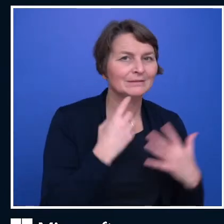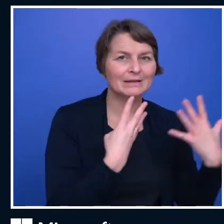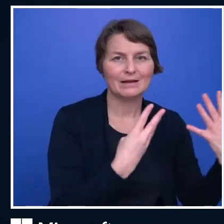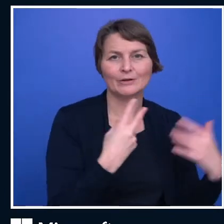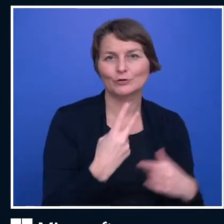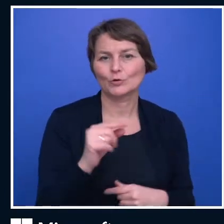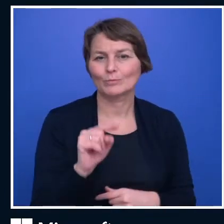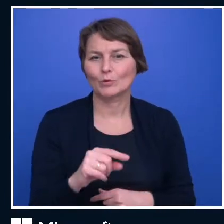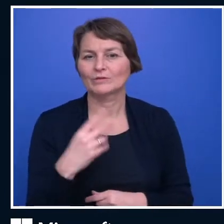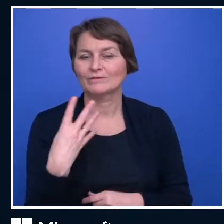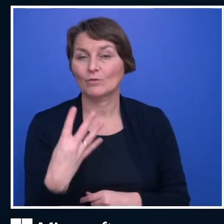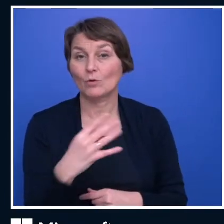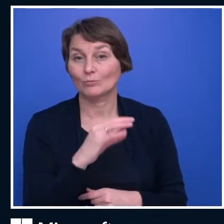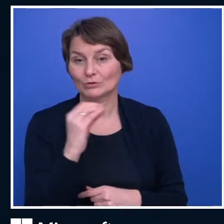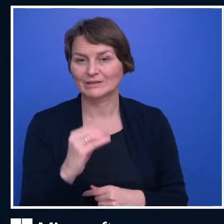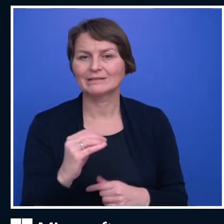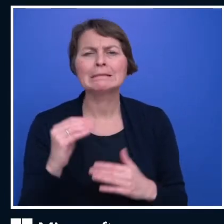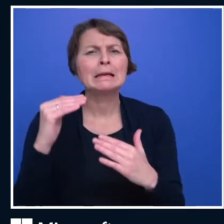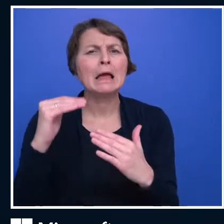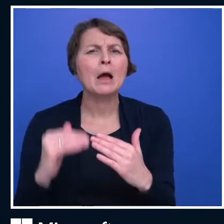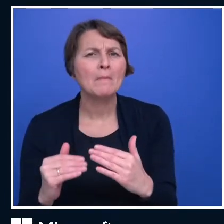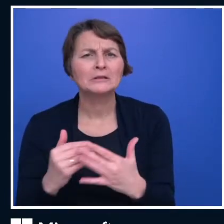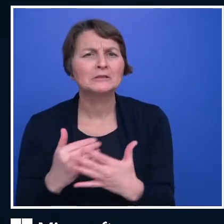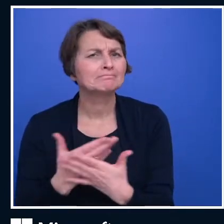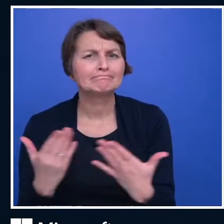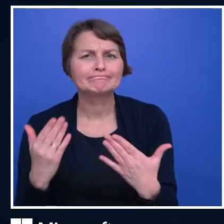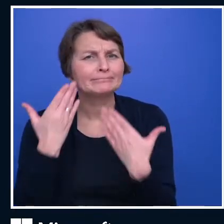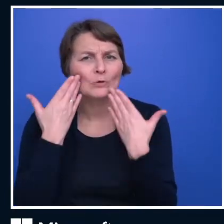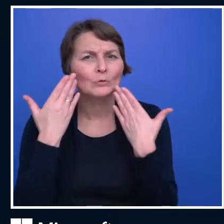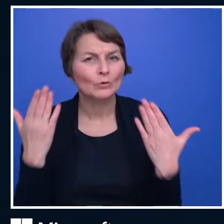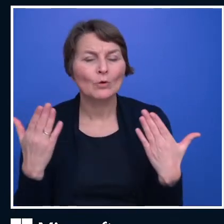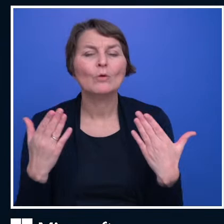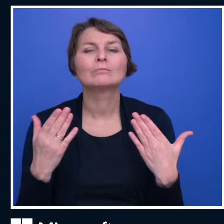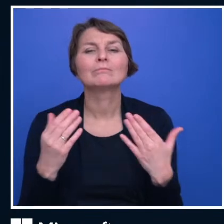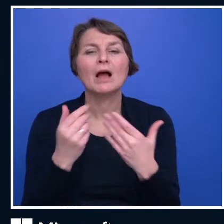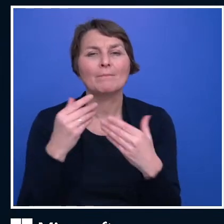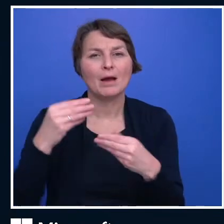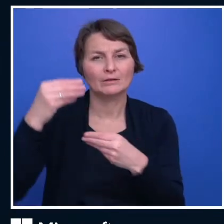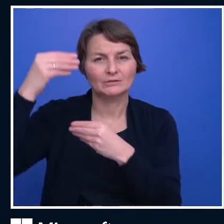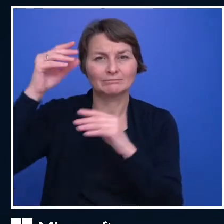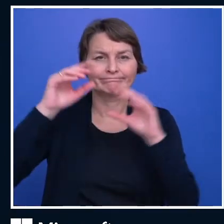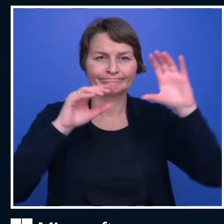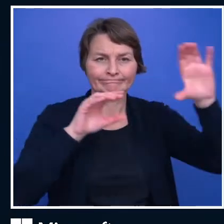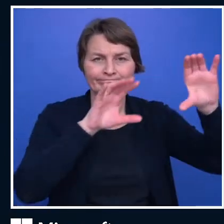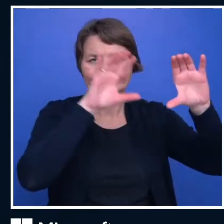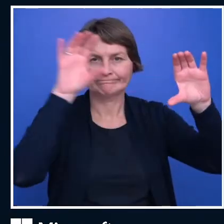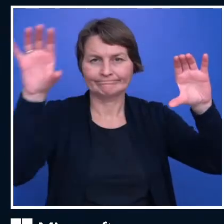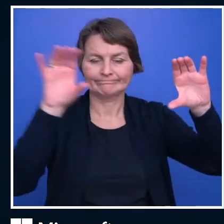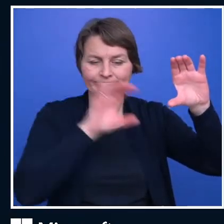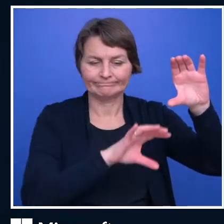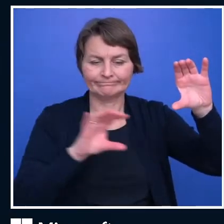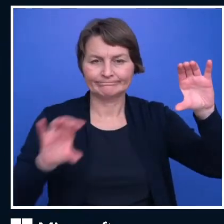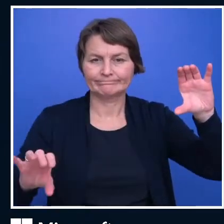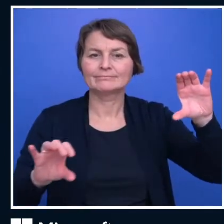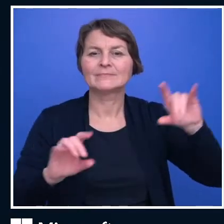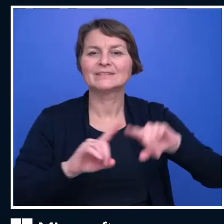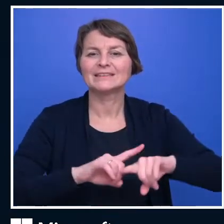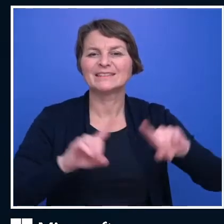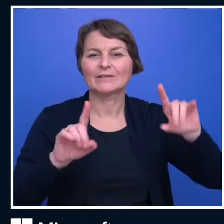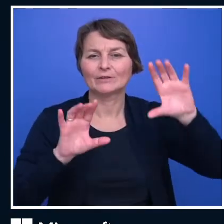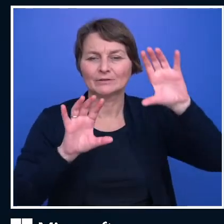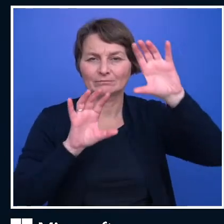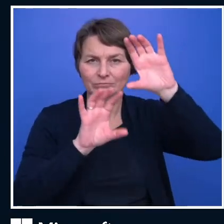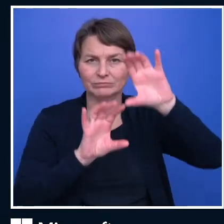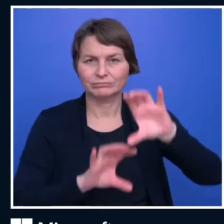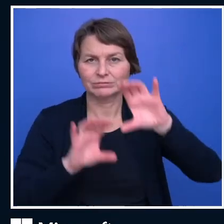over prediction rates for the male and the female class. And the difference between both of these accuracies of the